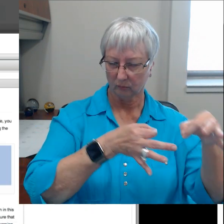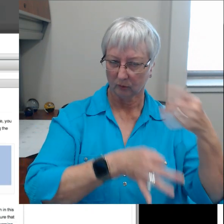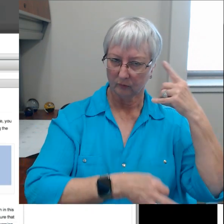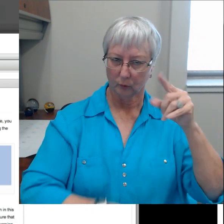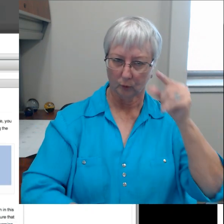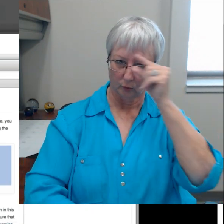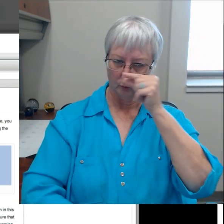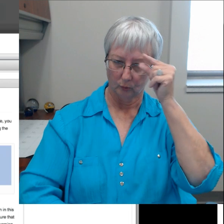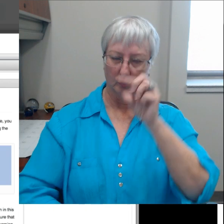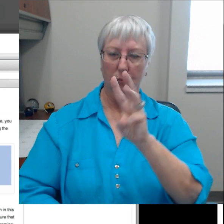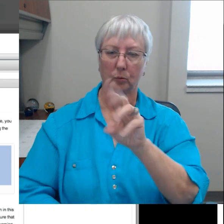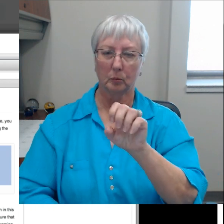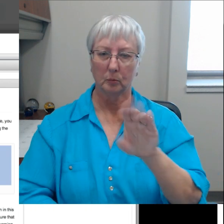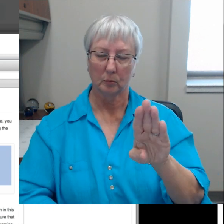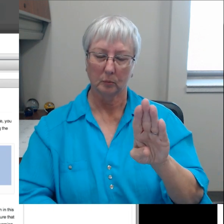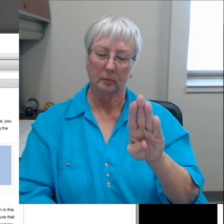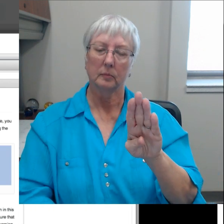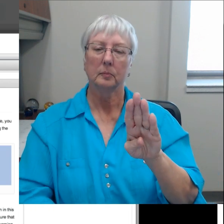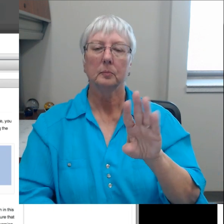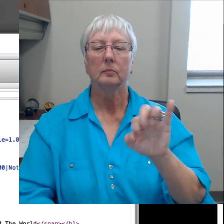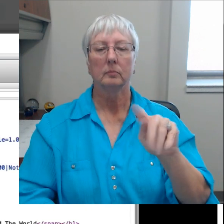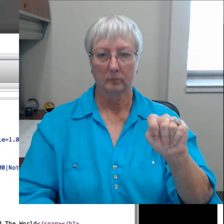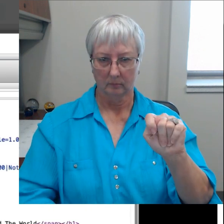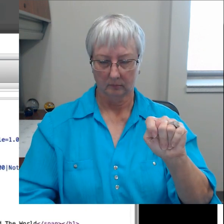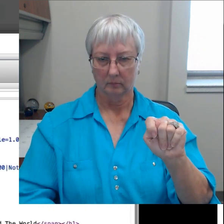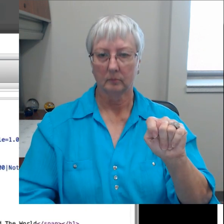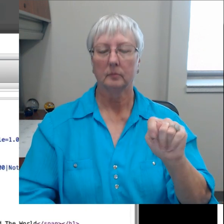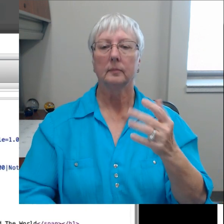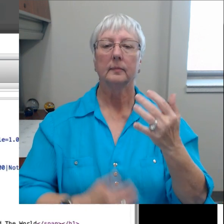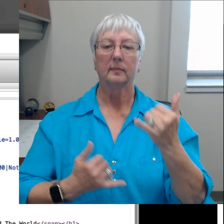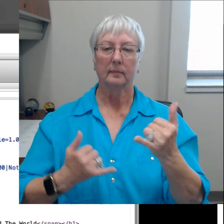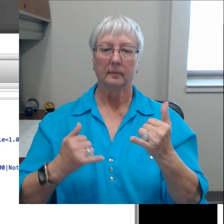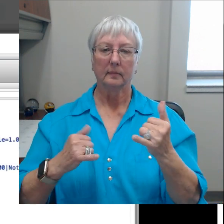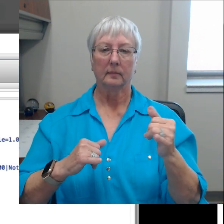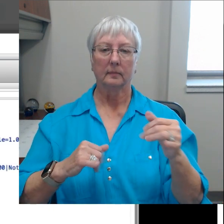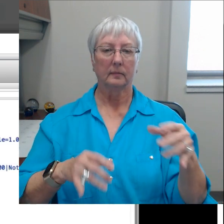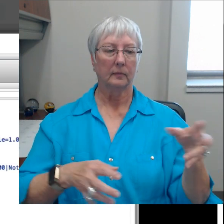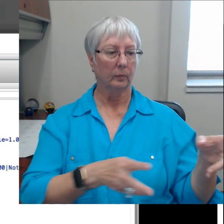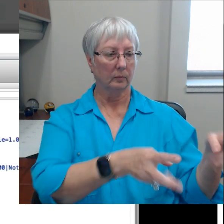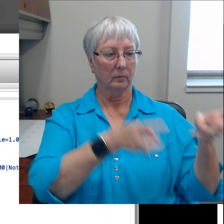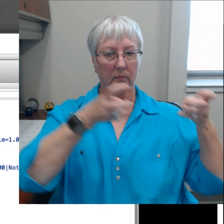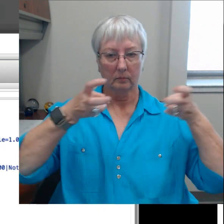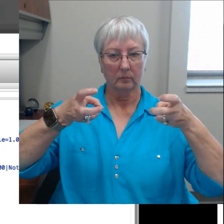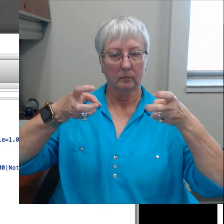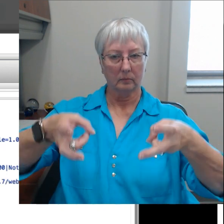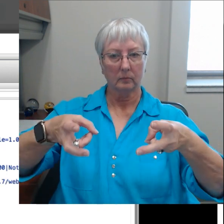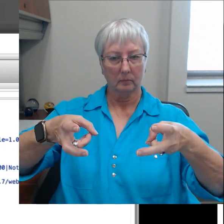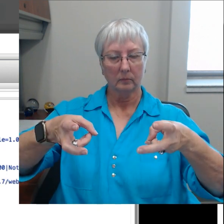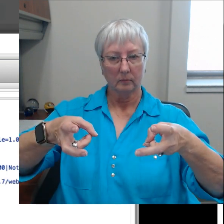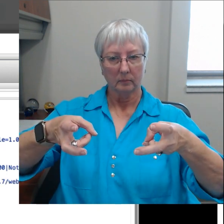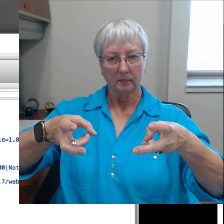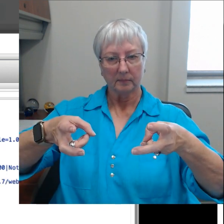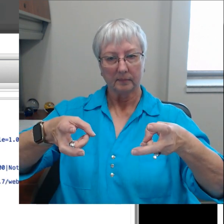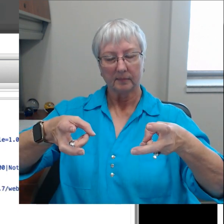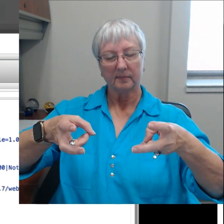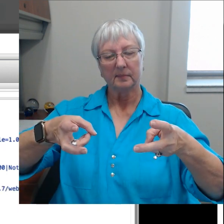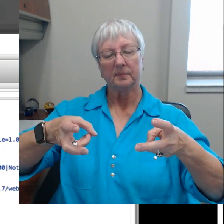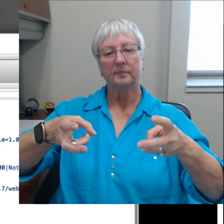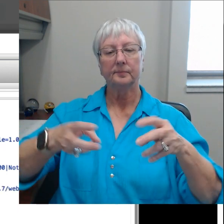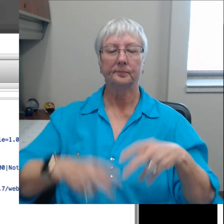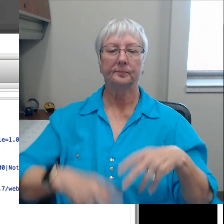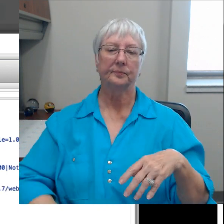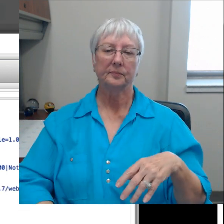we want to use Web Font Loader with Google Fonts. We'll go back to our page and paste this into the head of our document. We'll